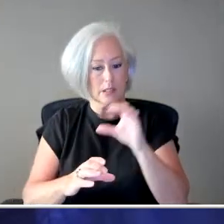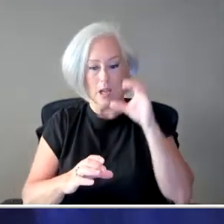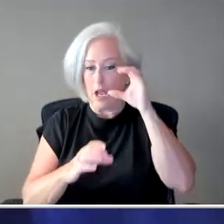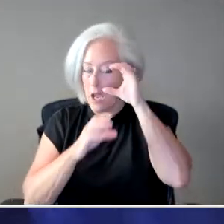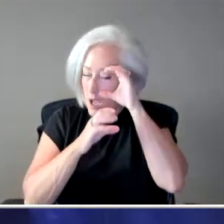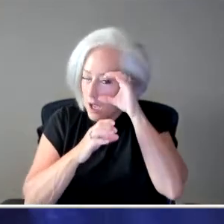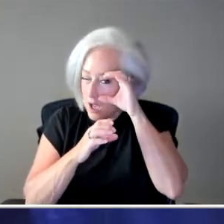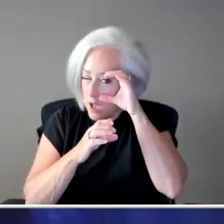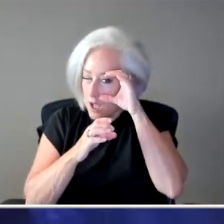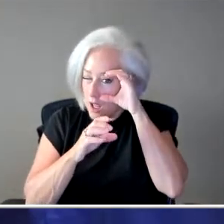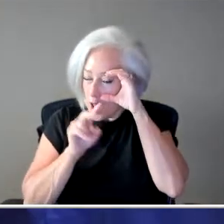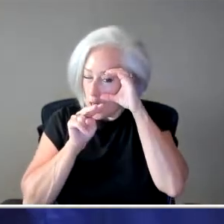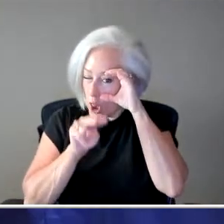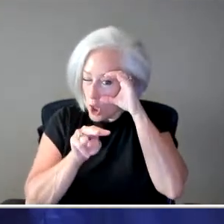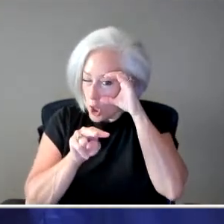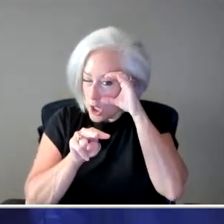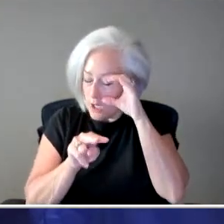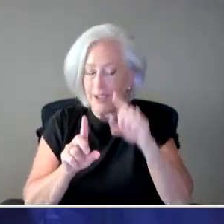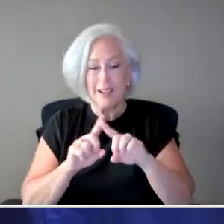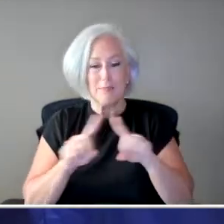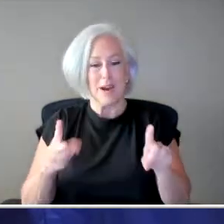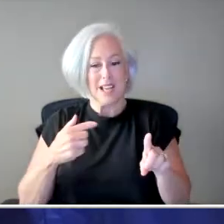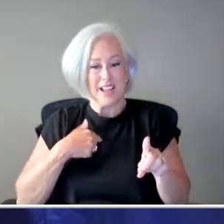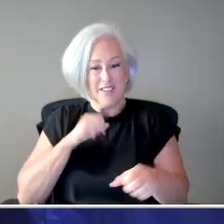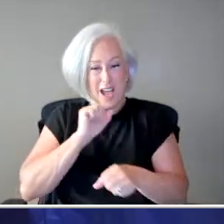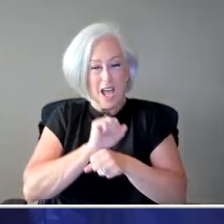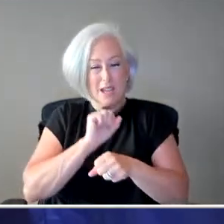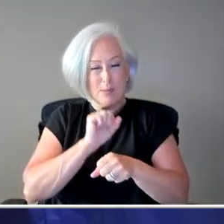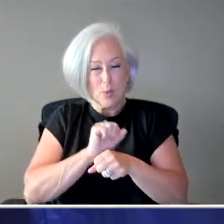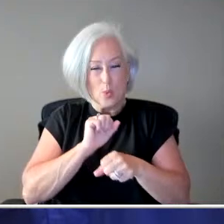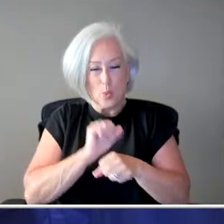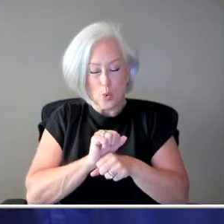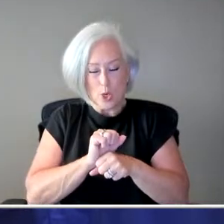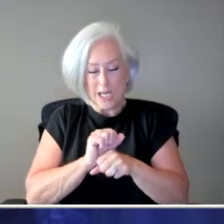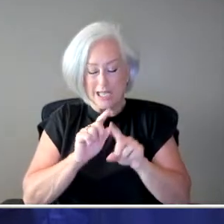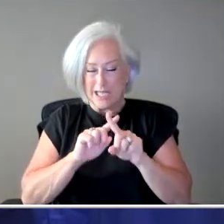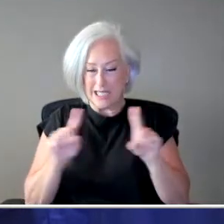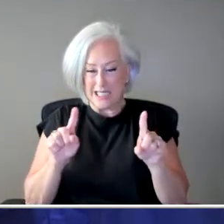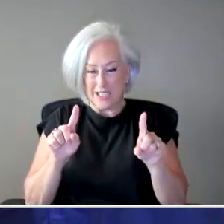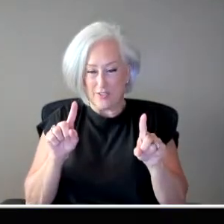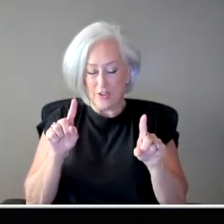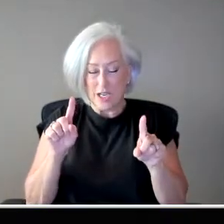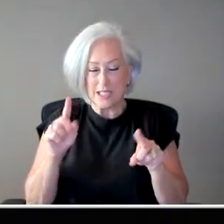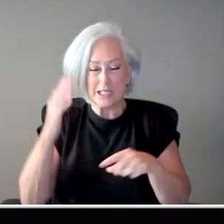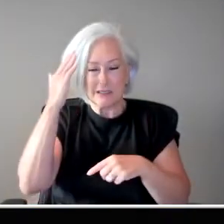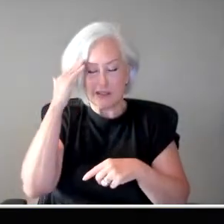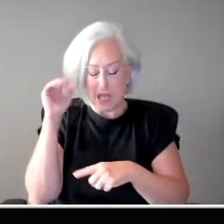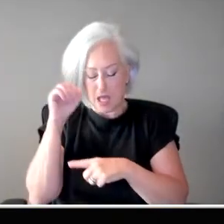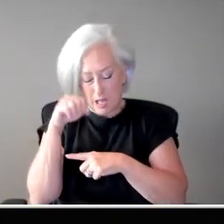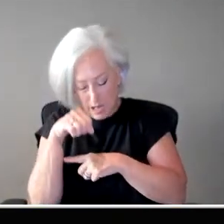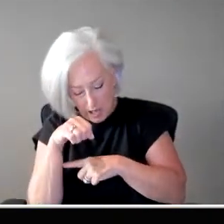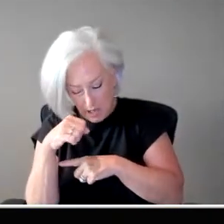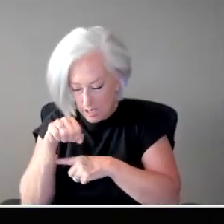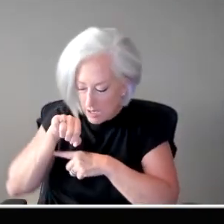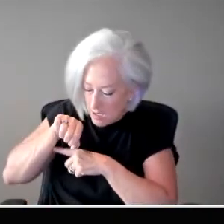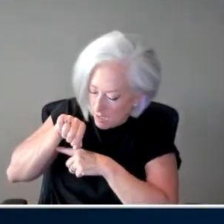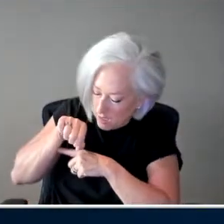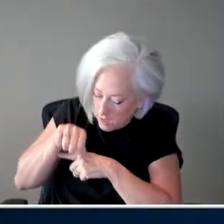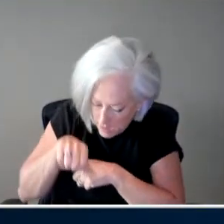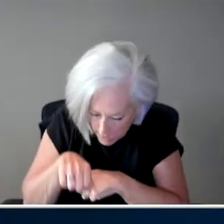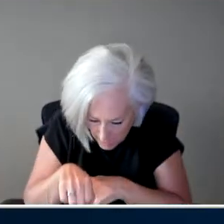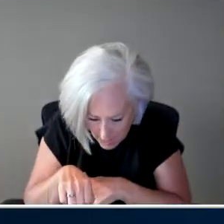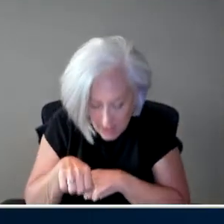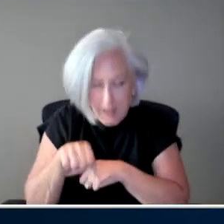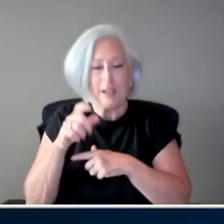So if I'm trying to work at a significant angle one direction or another with the microscope, I have to turn my whole body